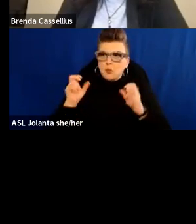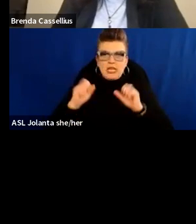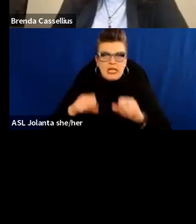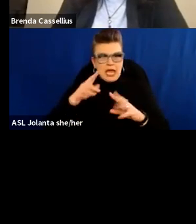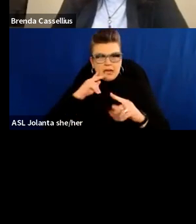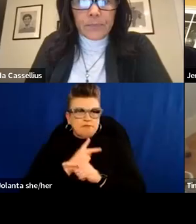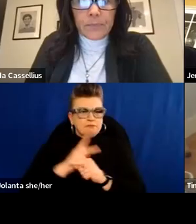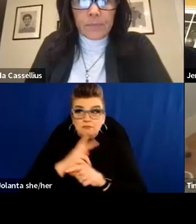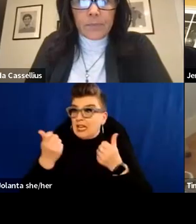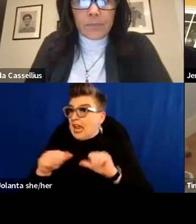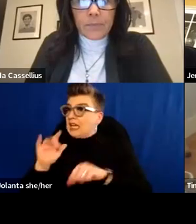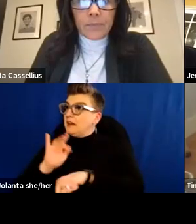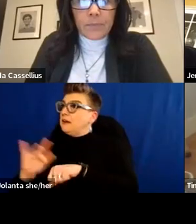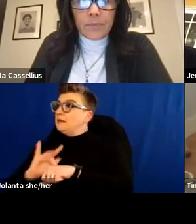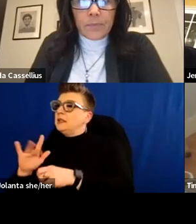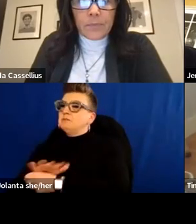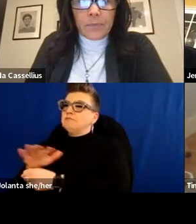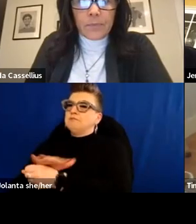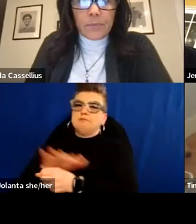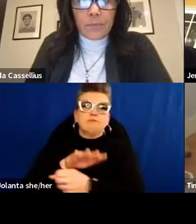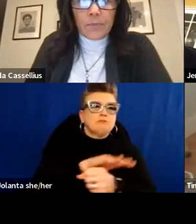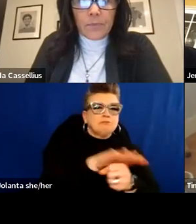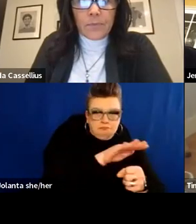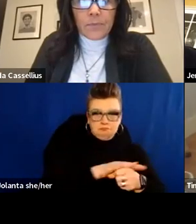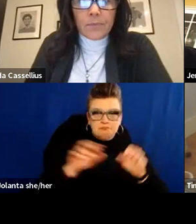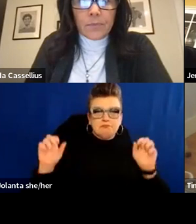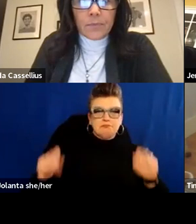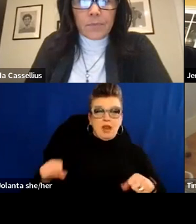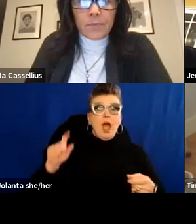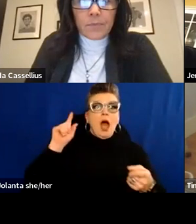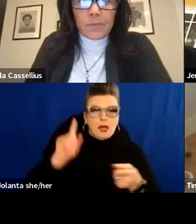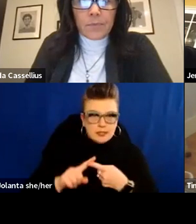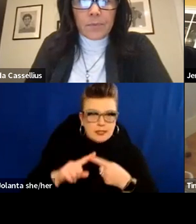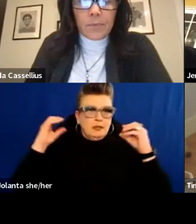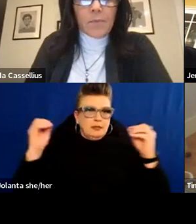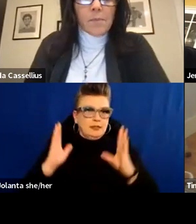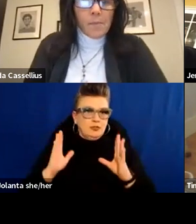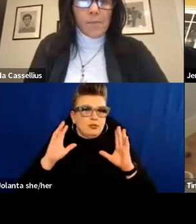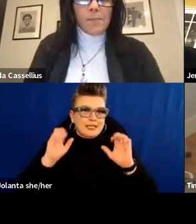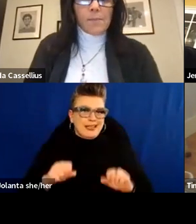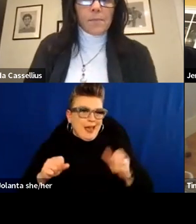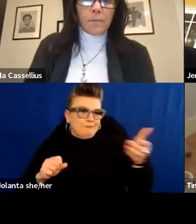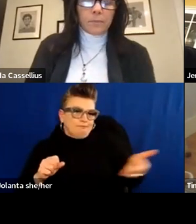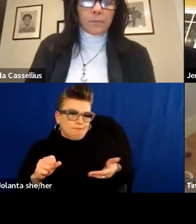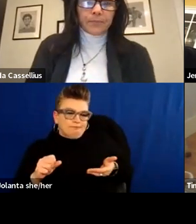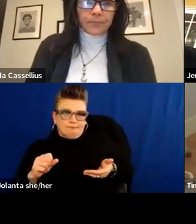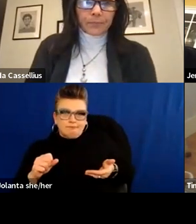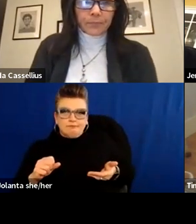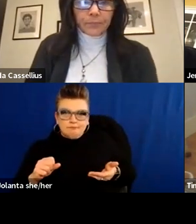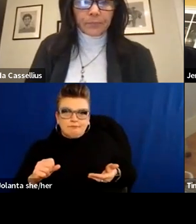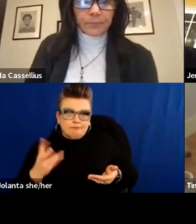the holes until school leaders have an opportunity to hire uh once the the vacancies actually become